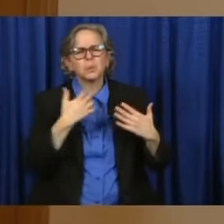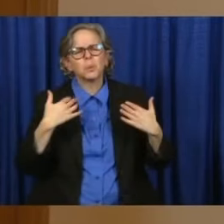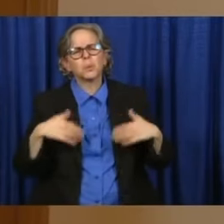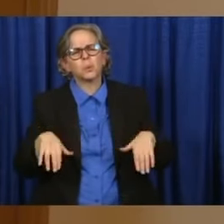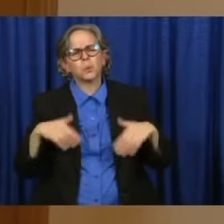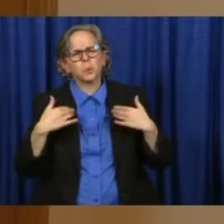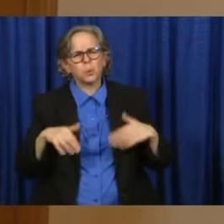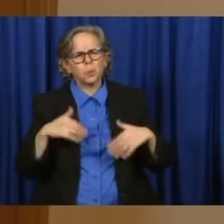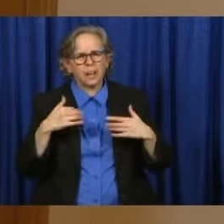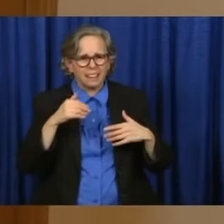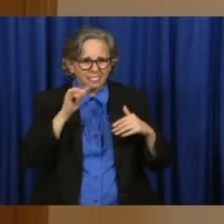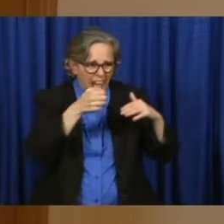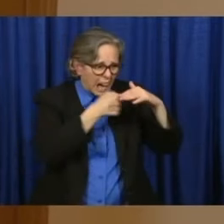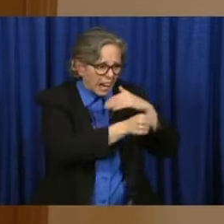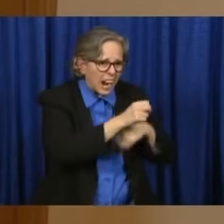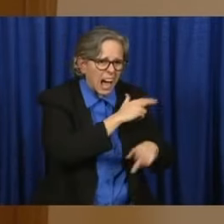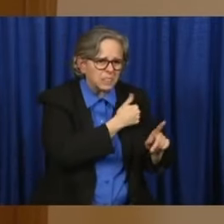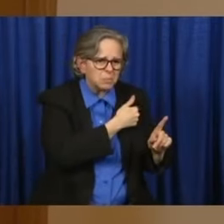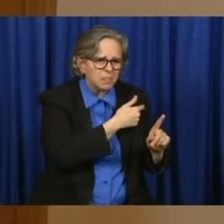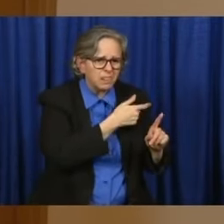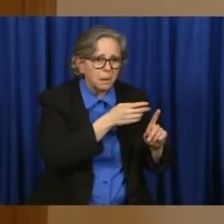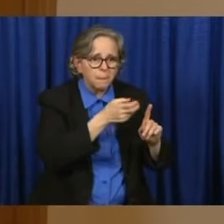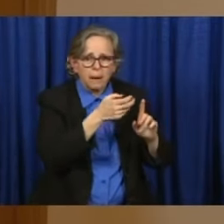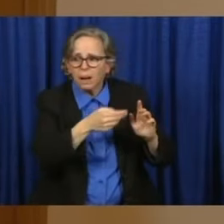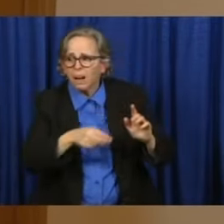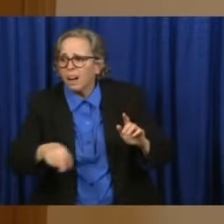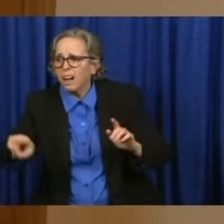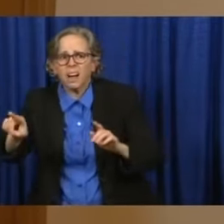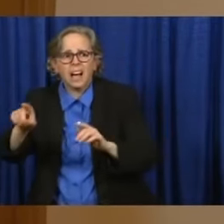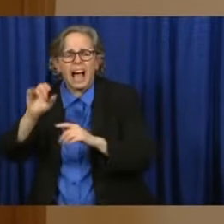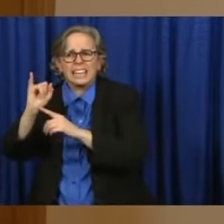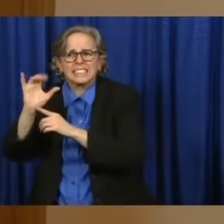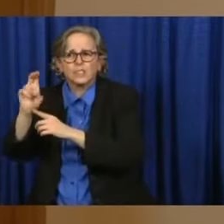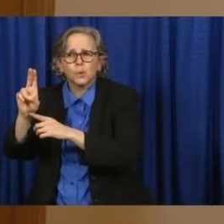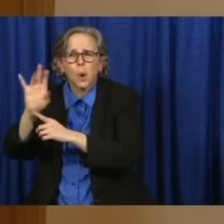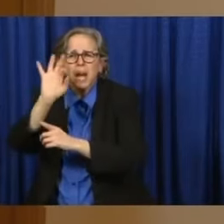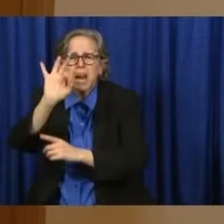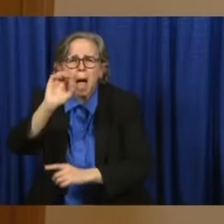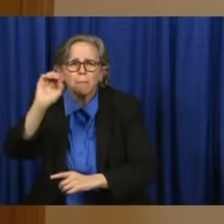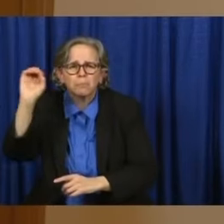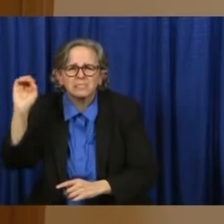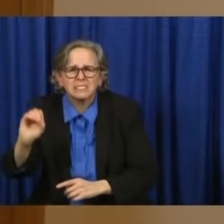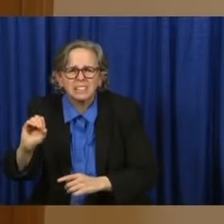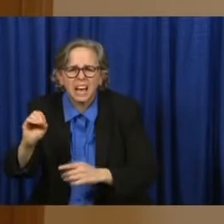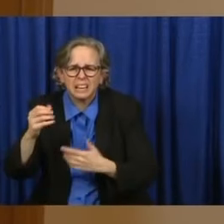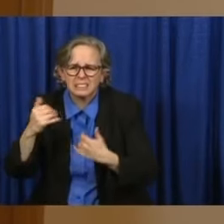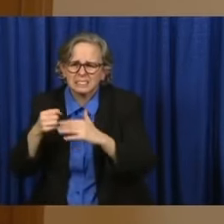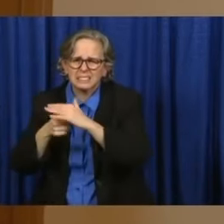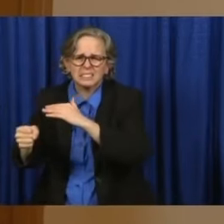of all the cases, 9% of those, in addition, are in the ICU at this point.